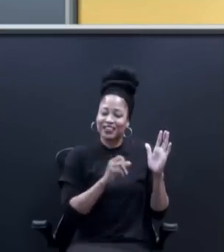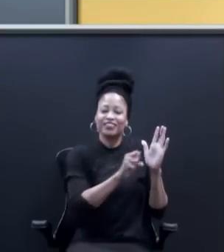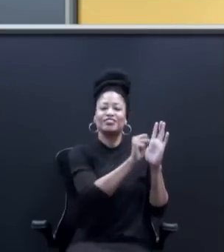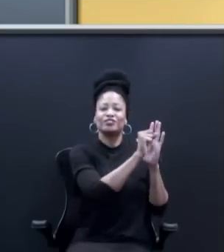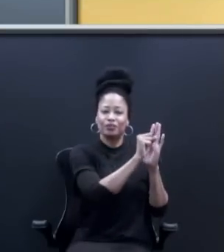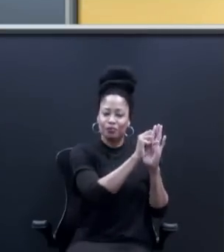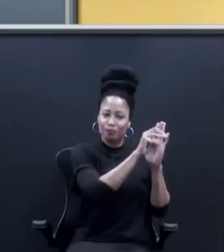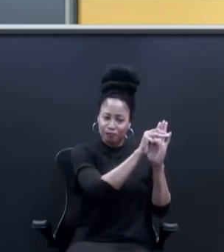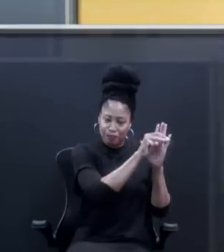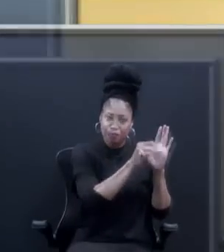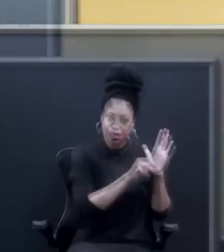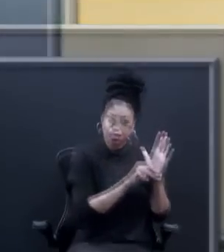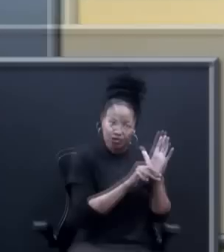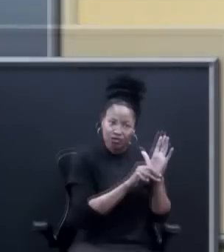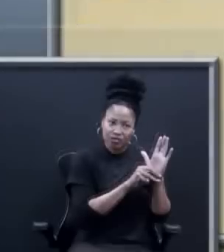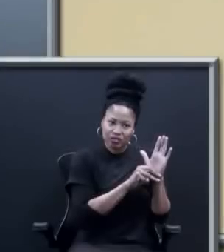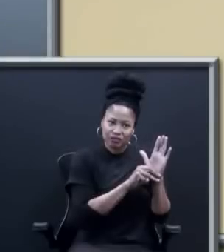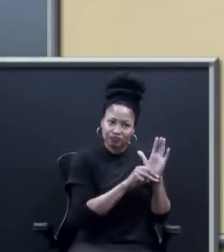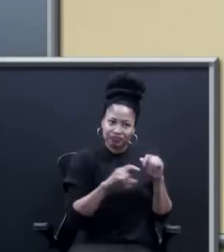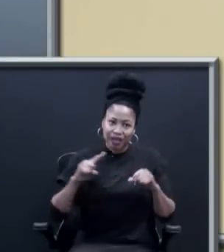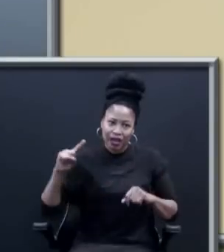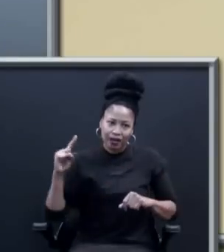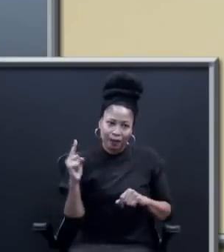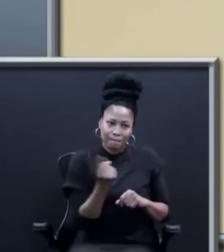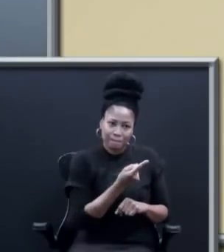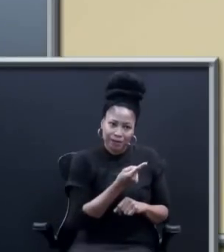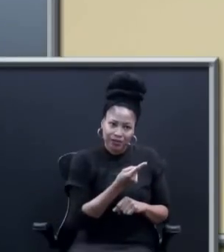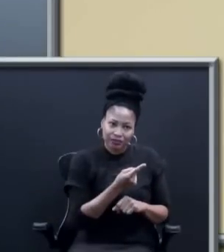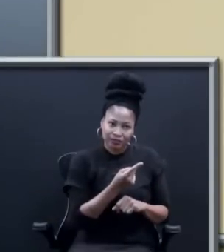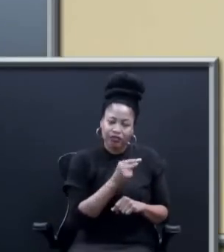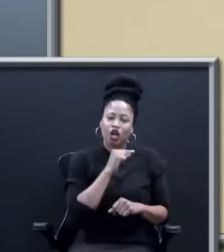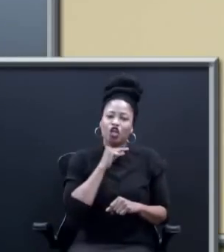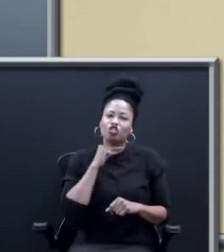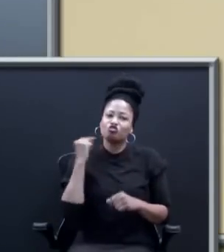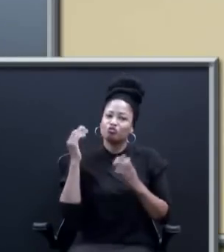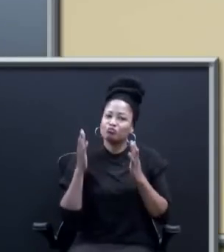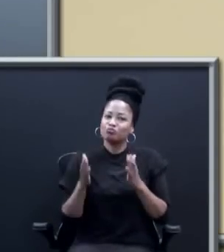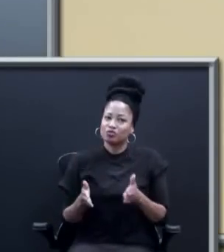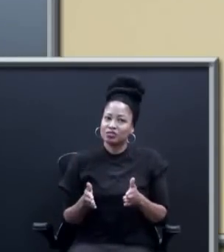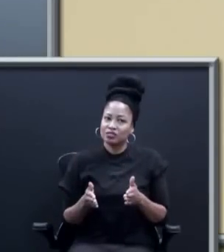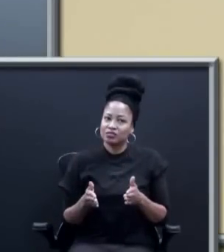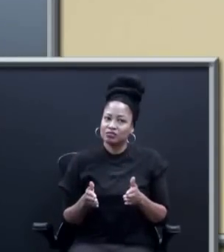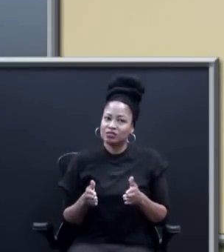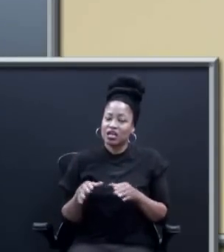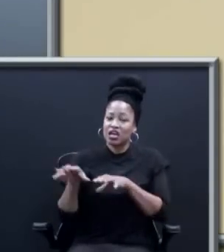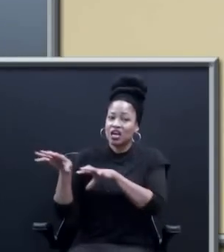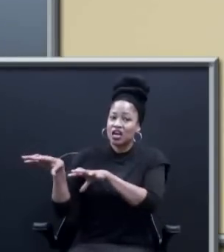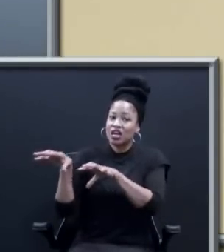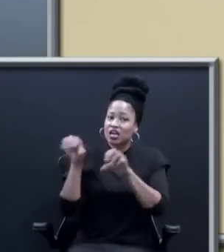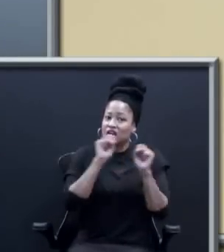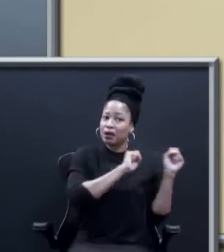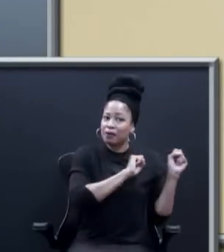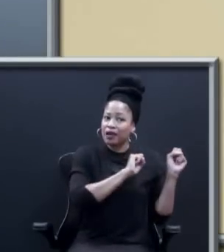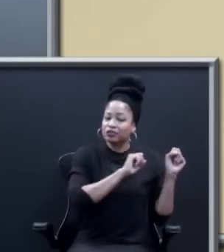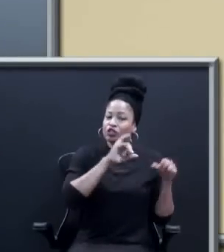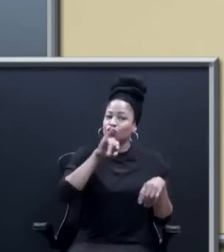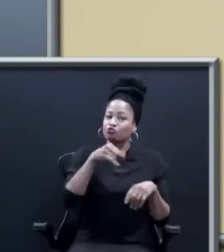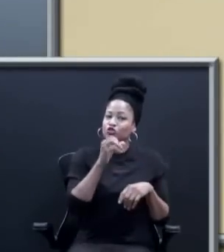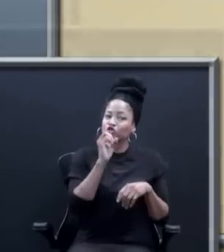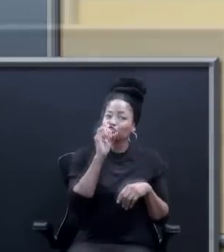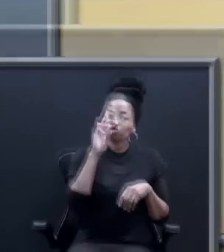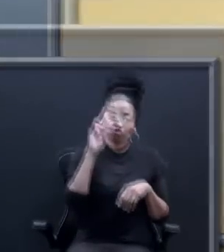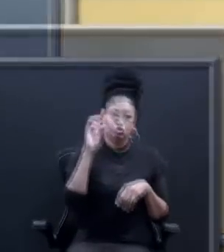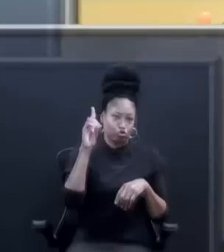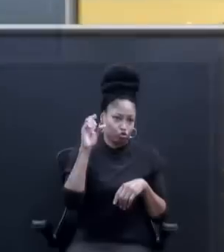it. Command the priests that bear the Ark of the Testimony that they come up out of Jordan. Now, because he told the